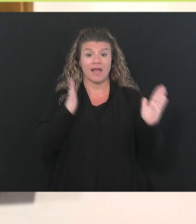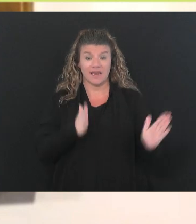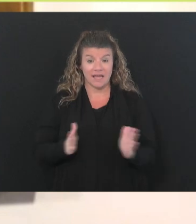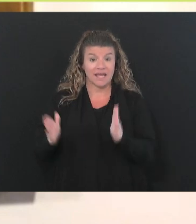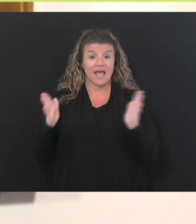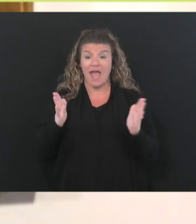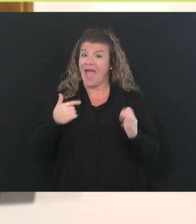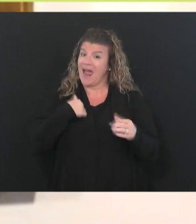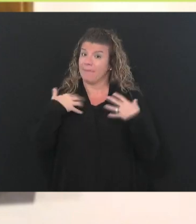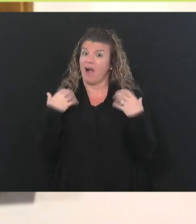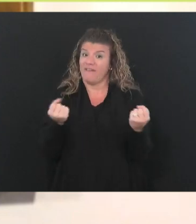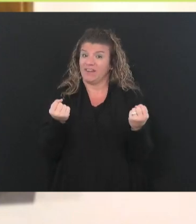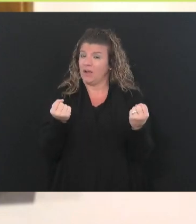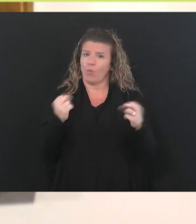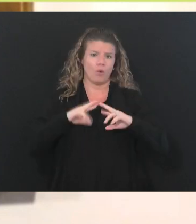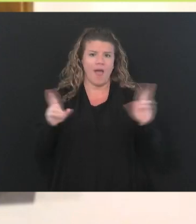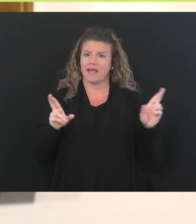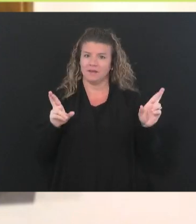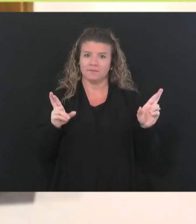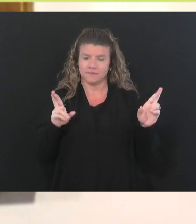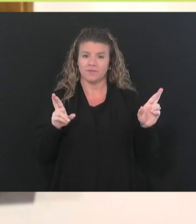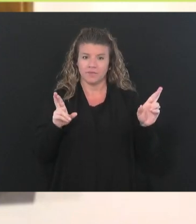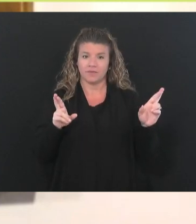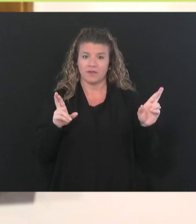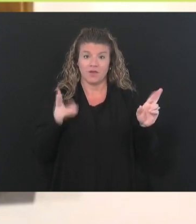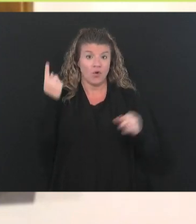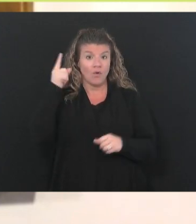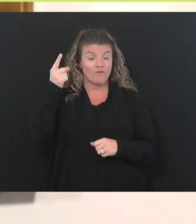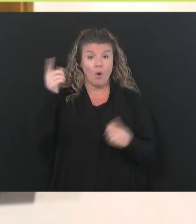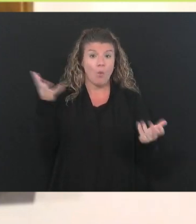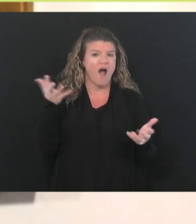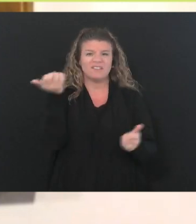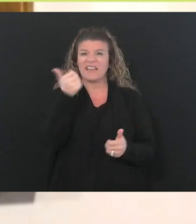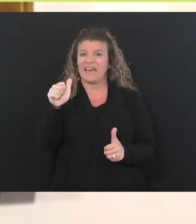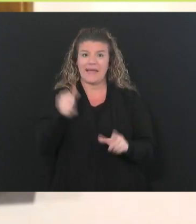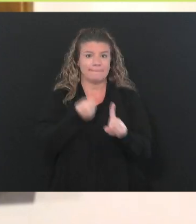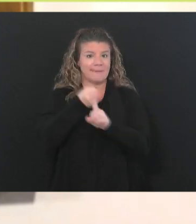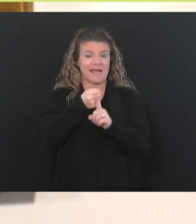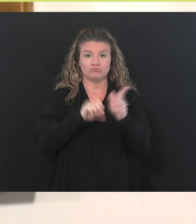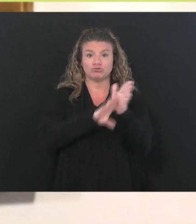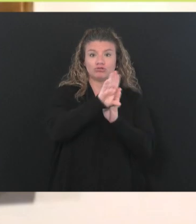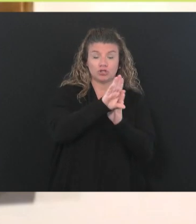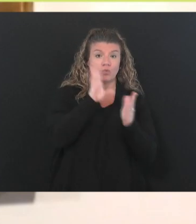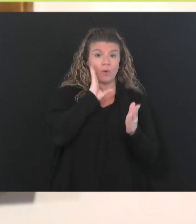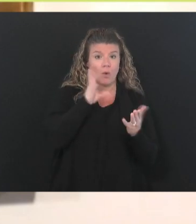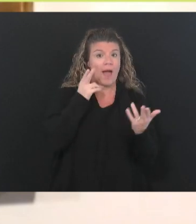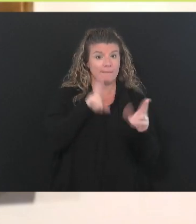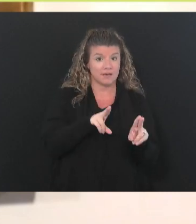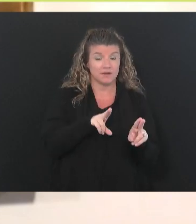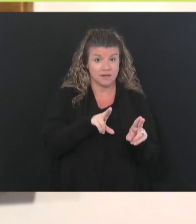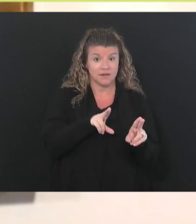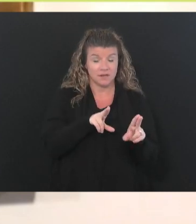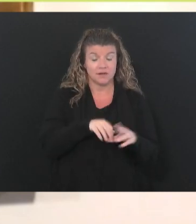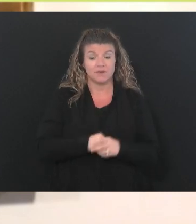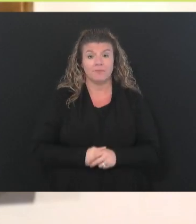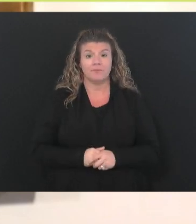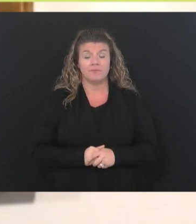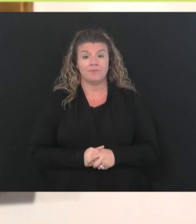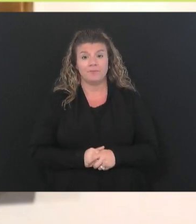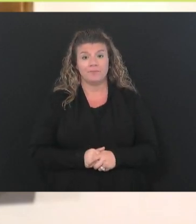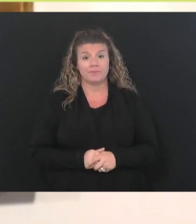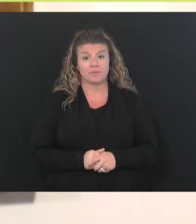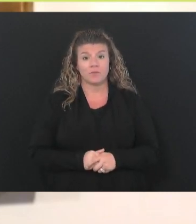confident that we are ready for any surge that happens. certainly we have tried to